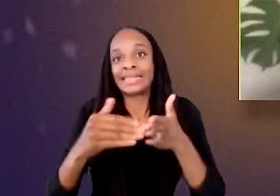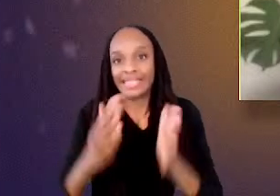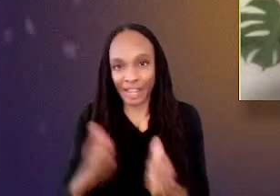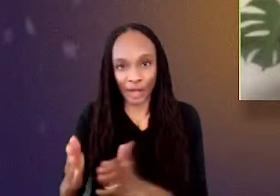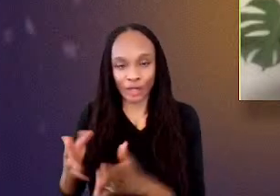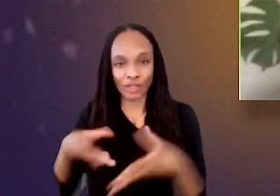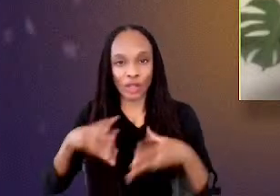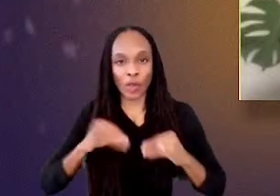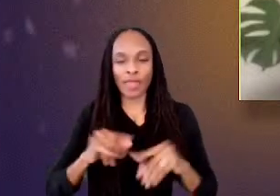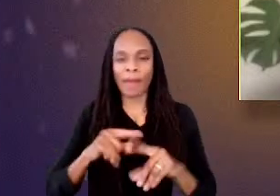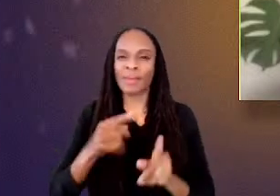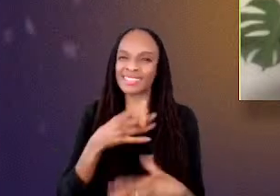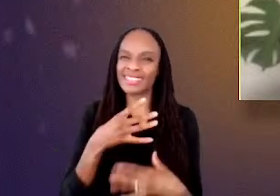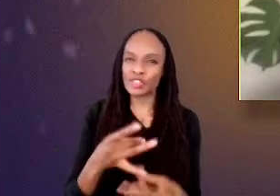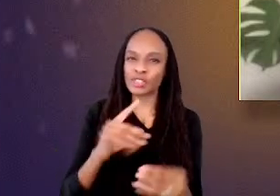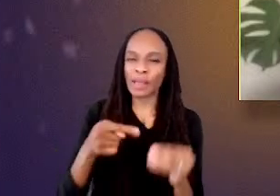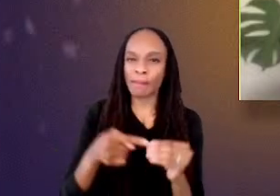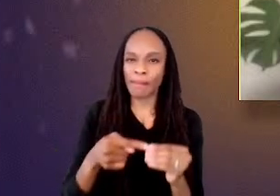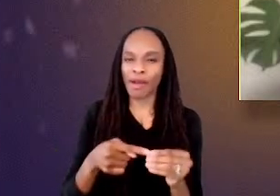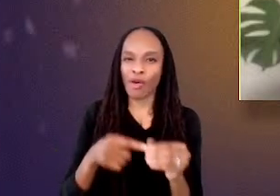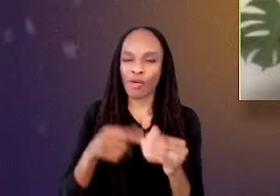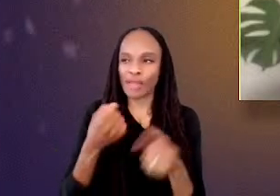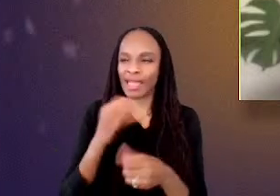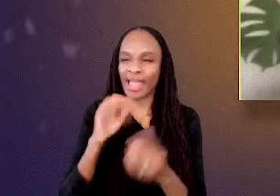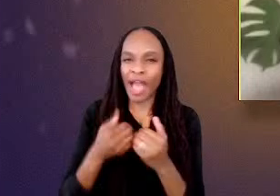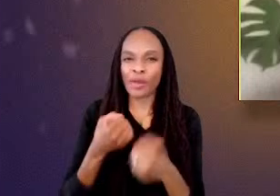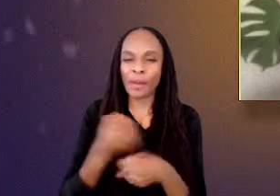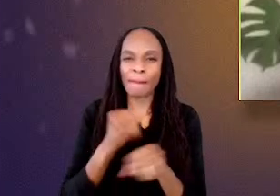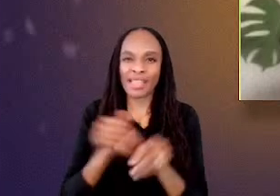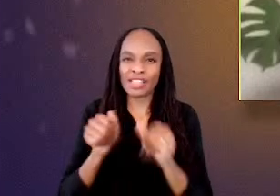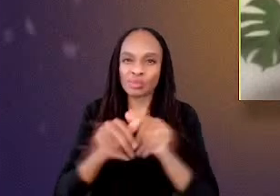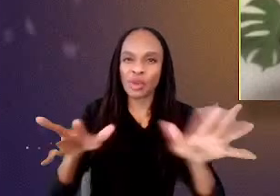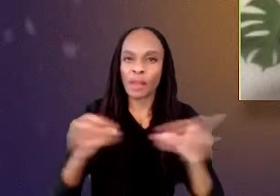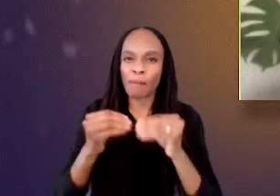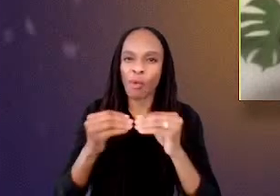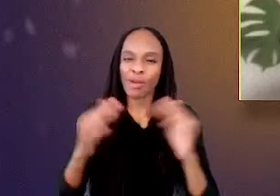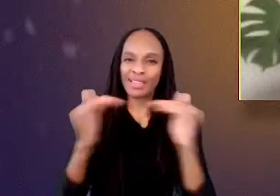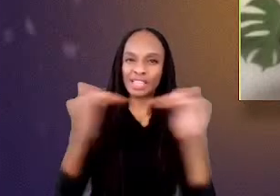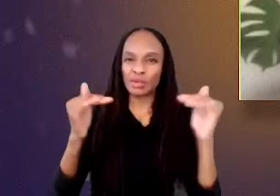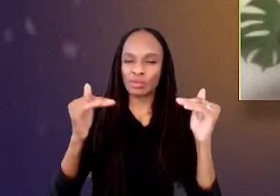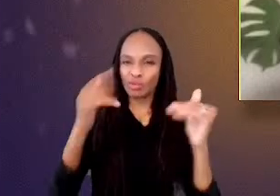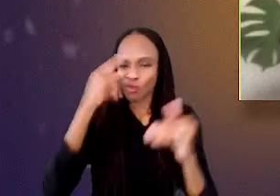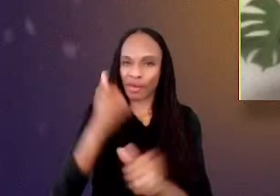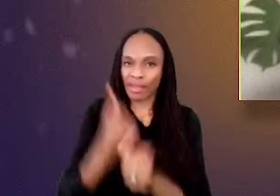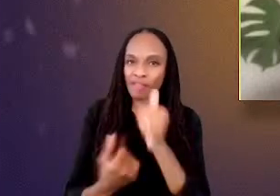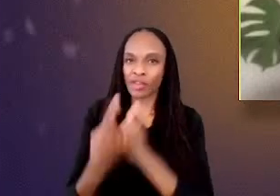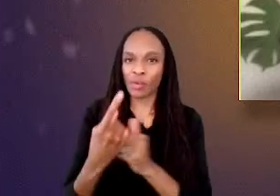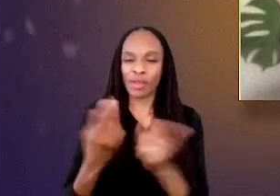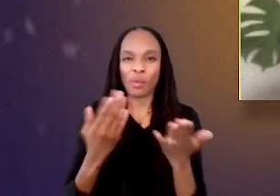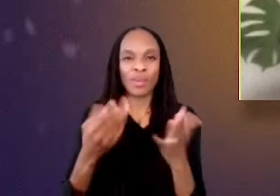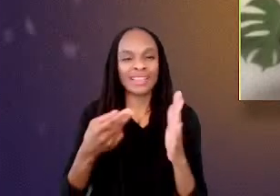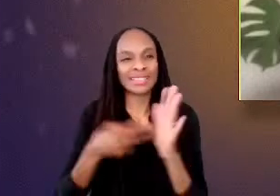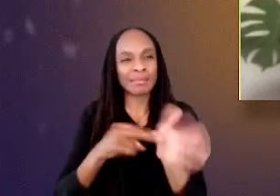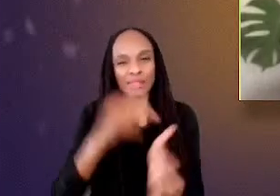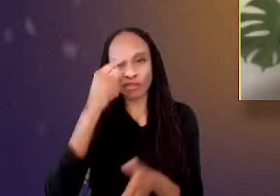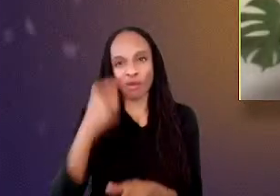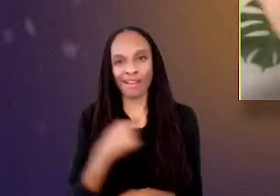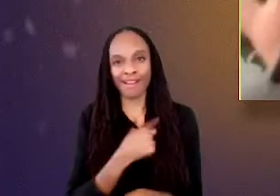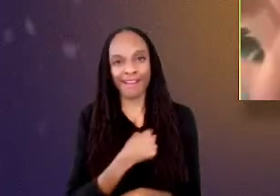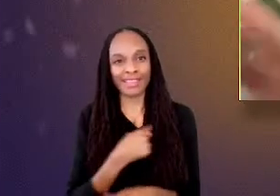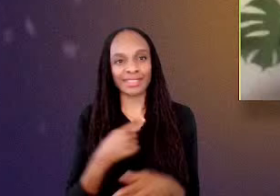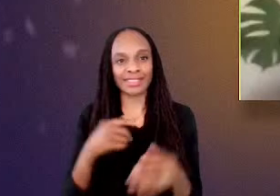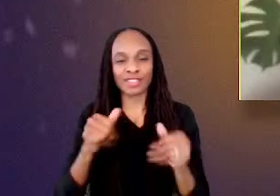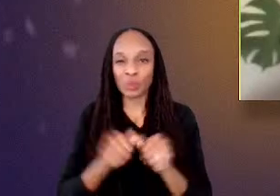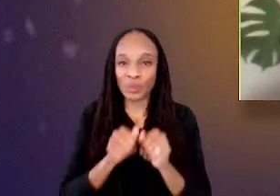about democratizing distribution a little bit more. And what would it mean for us as filmmakers to release, to in